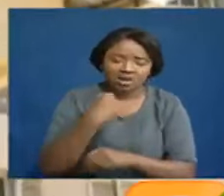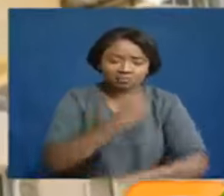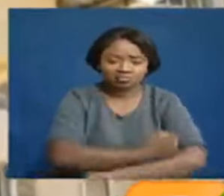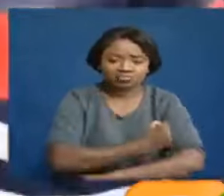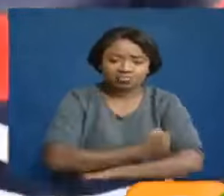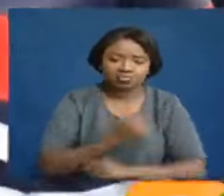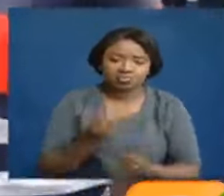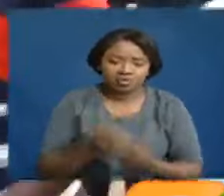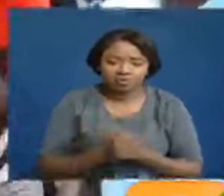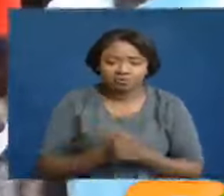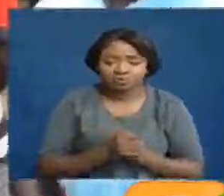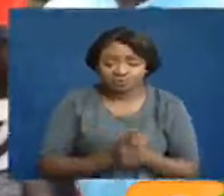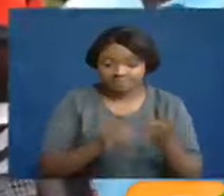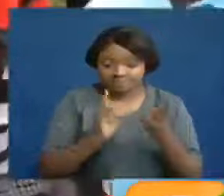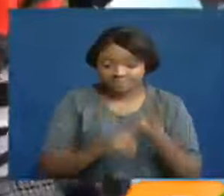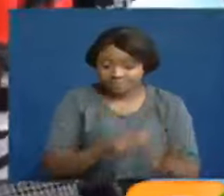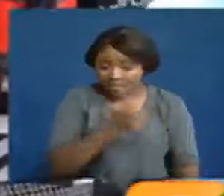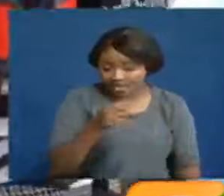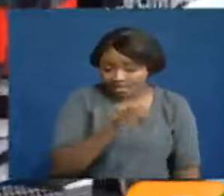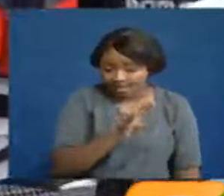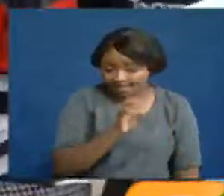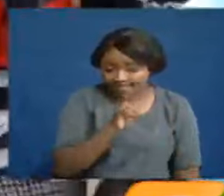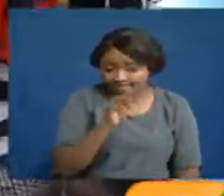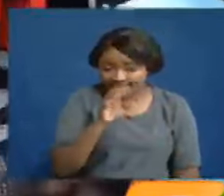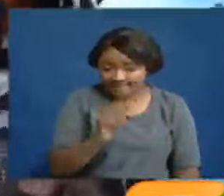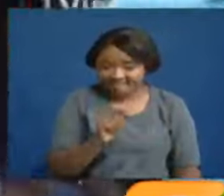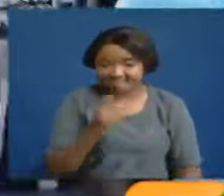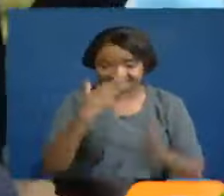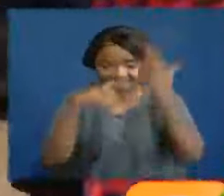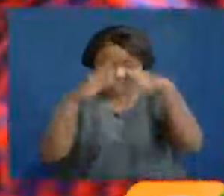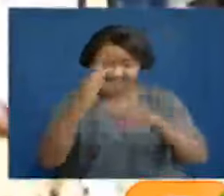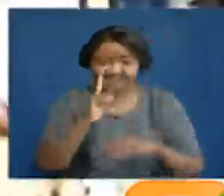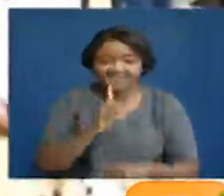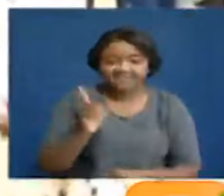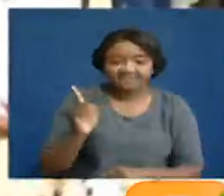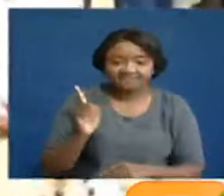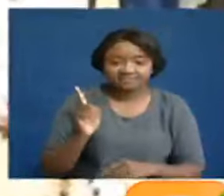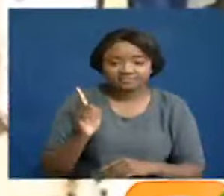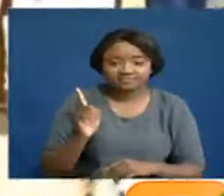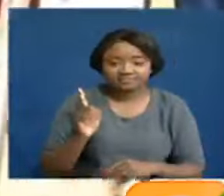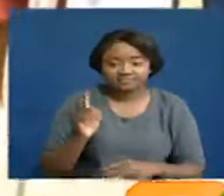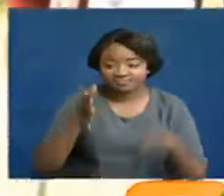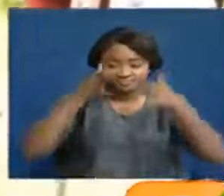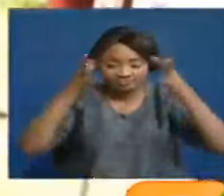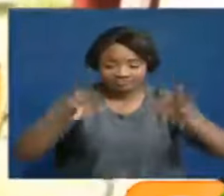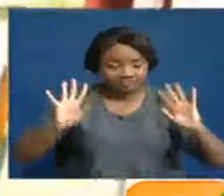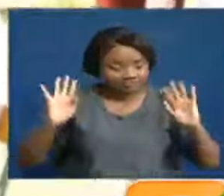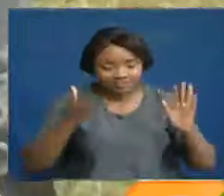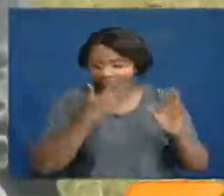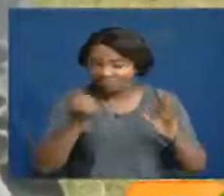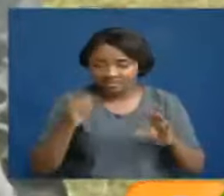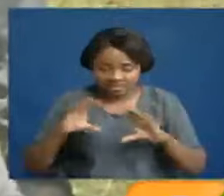Bomet University. Students here, just like the rest of the comrades in other public universities, forced to resort to group